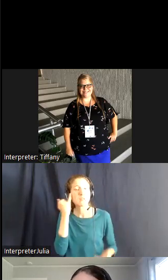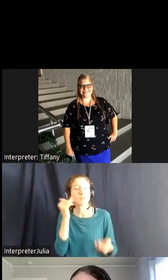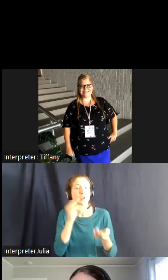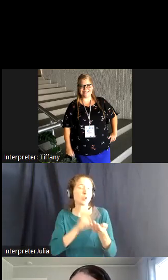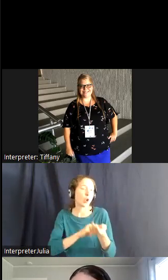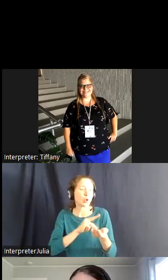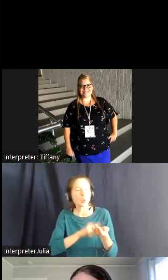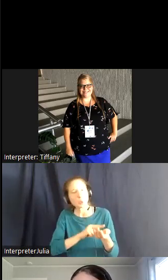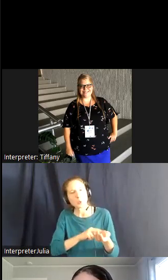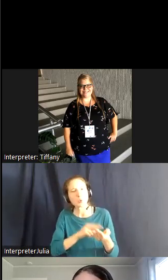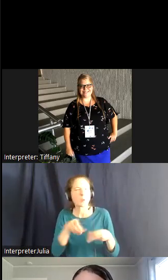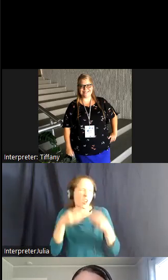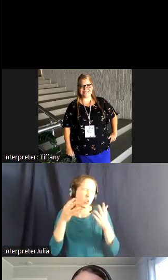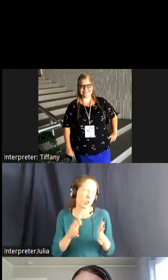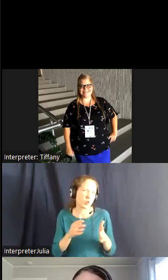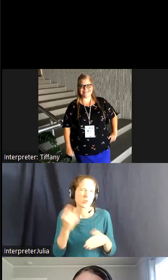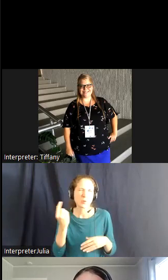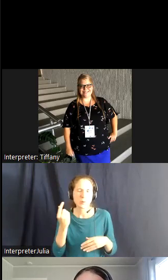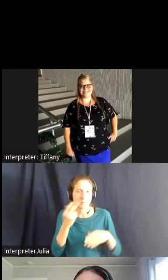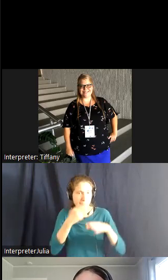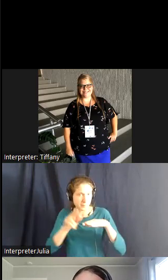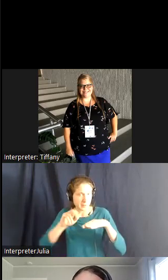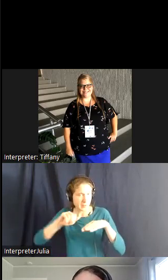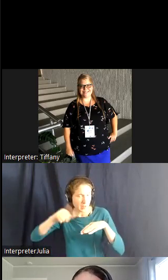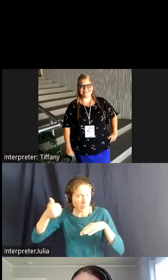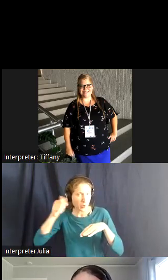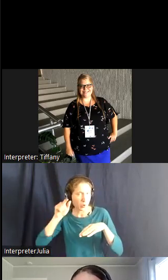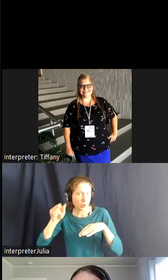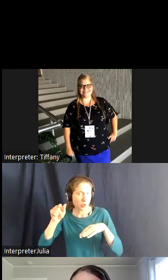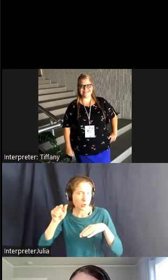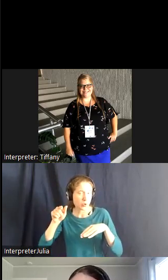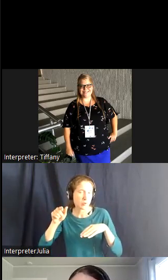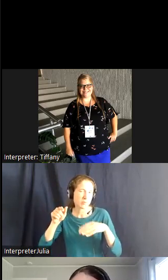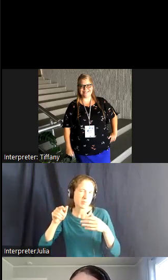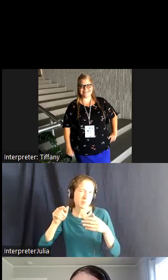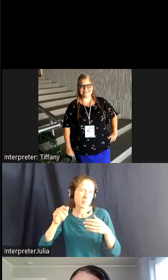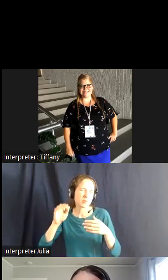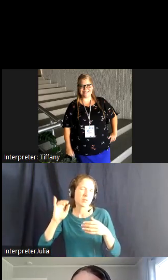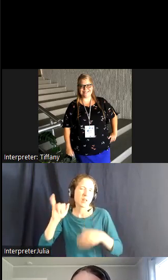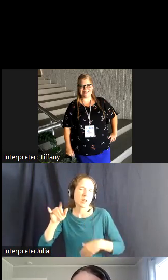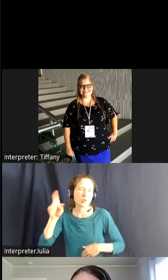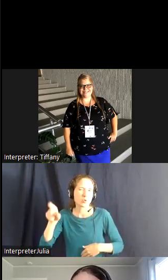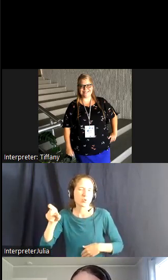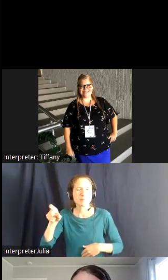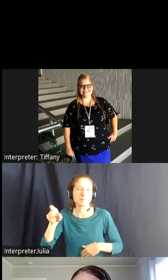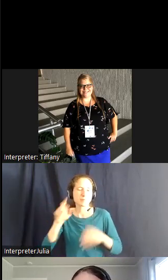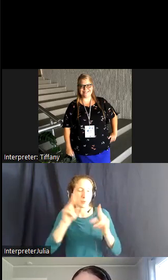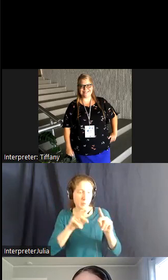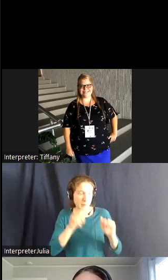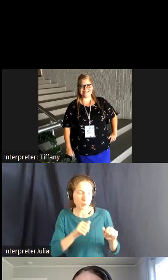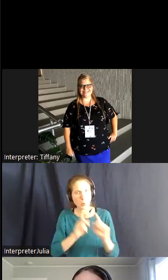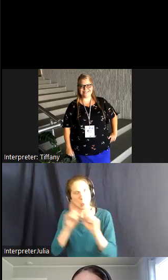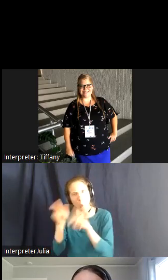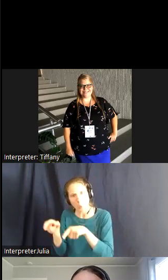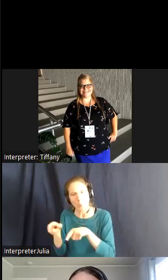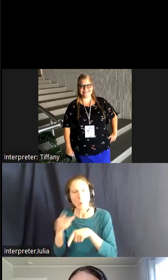referring someone to an alternative provider, that would be a service that is accessible to that individual and appropriate for them. And so I